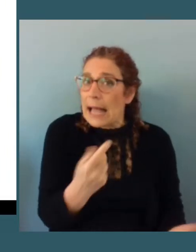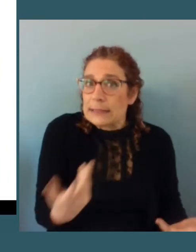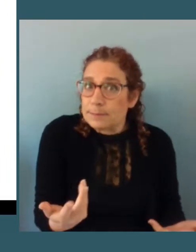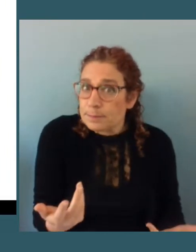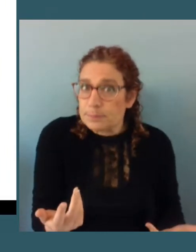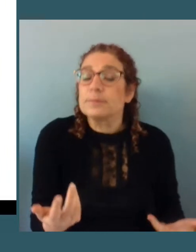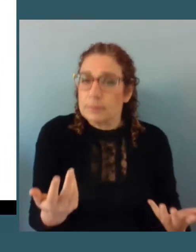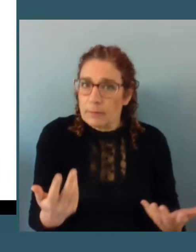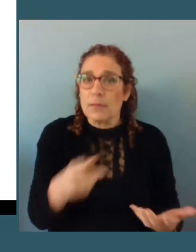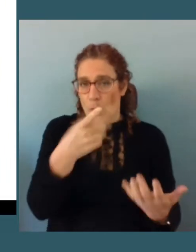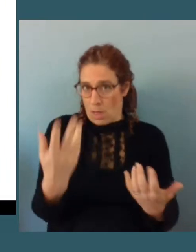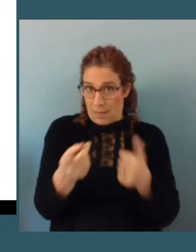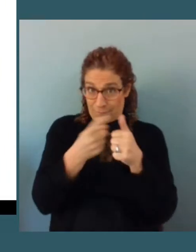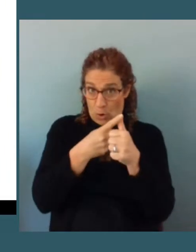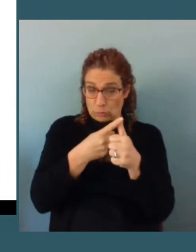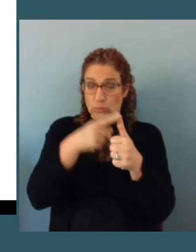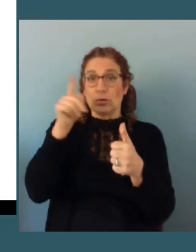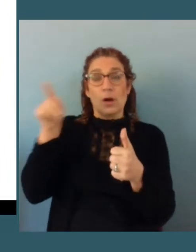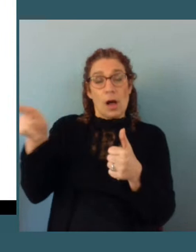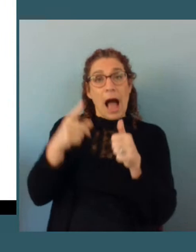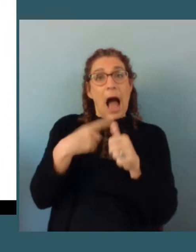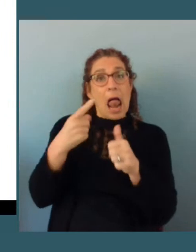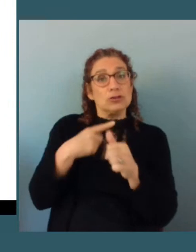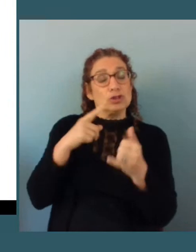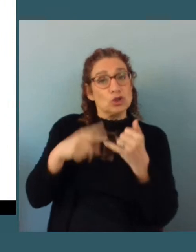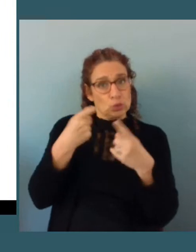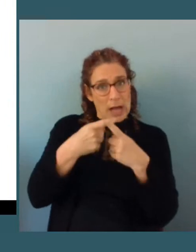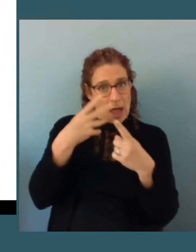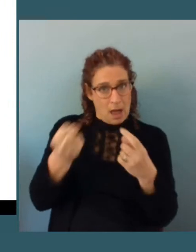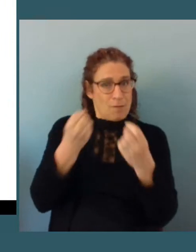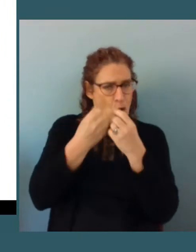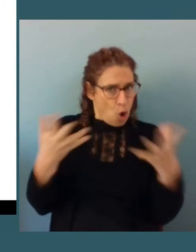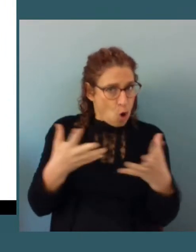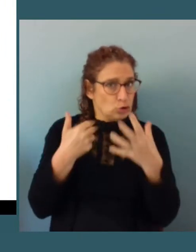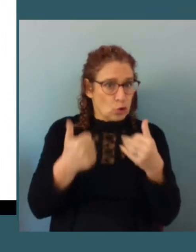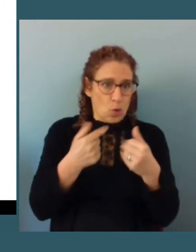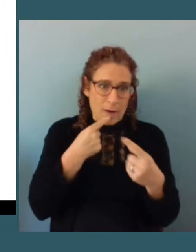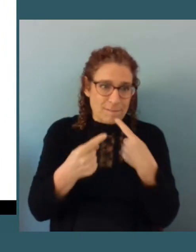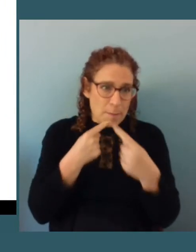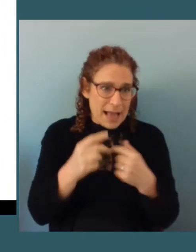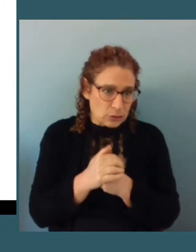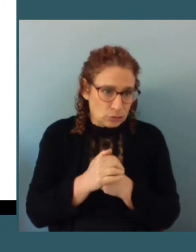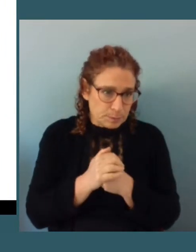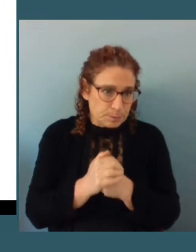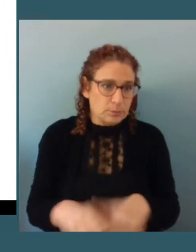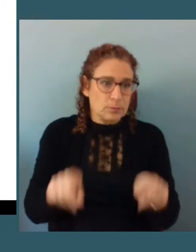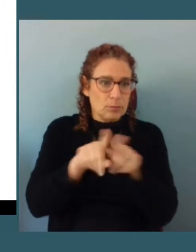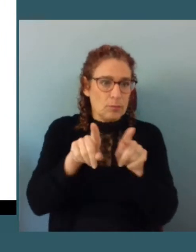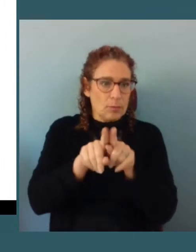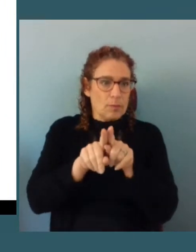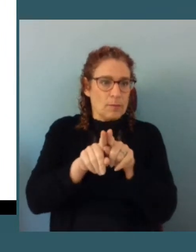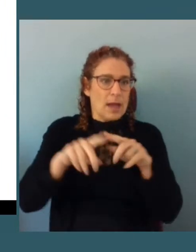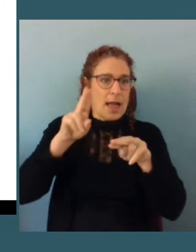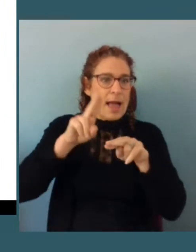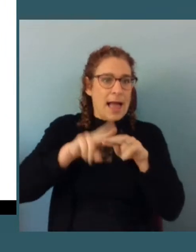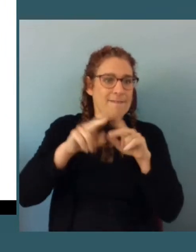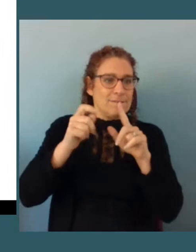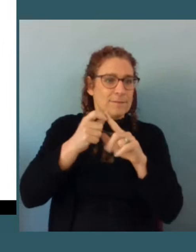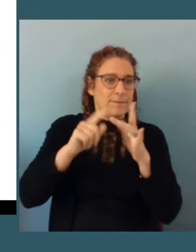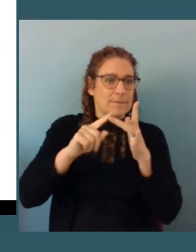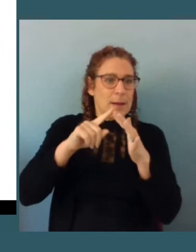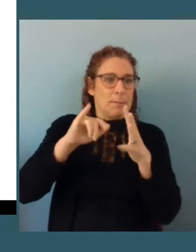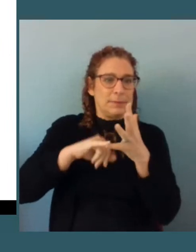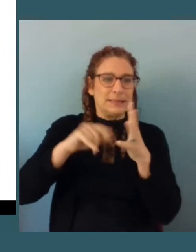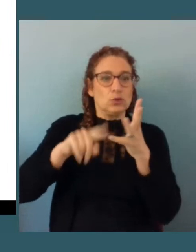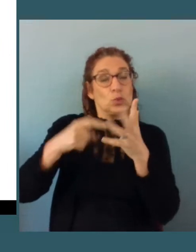information. I'd certainly refer to a pediatrician with an interest in allergy. It's really important to help support these families to try, especially they get